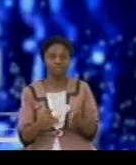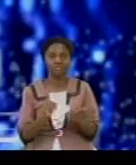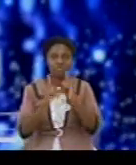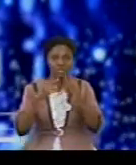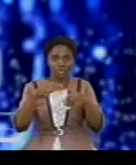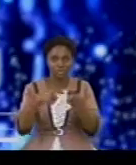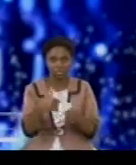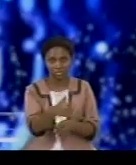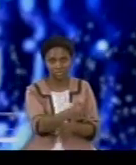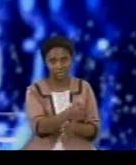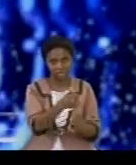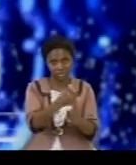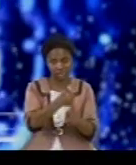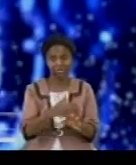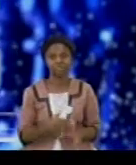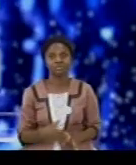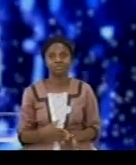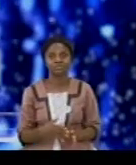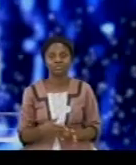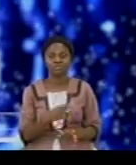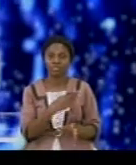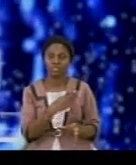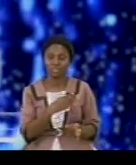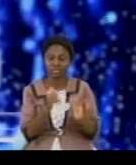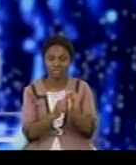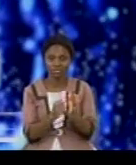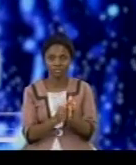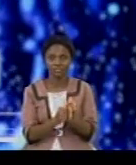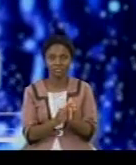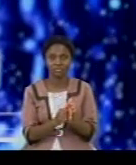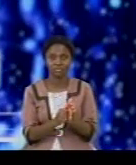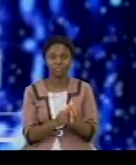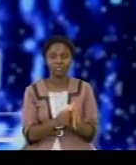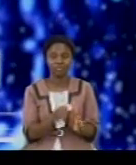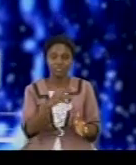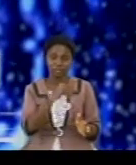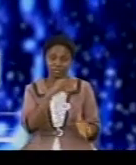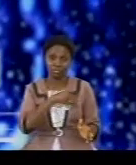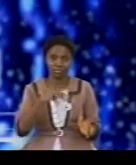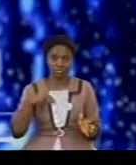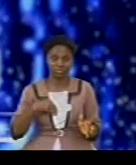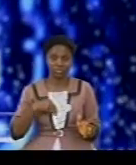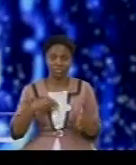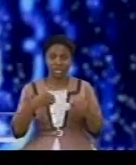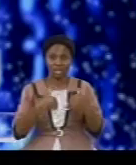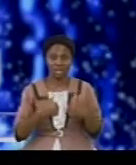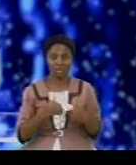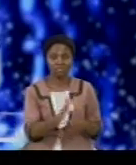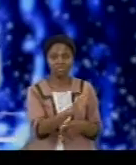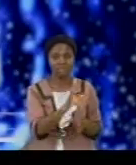as having their conversation in heaven, that is, citizens of heaven.